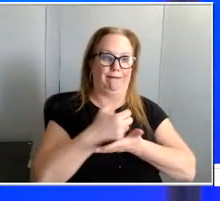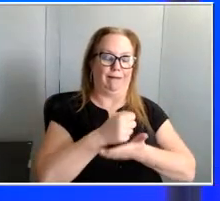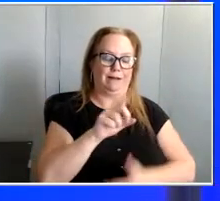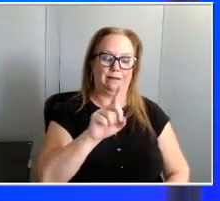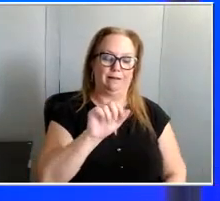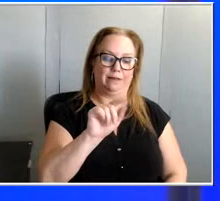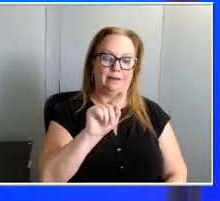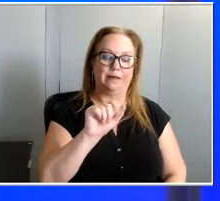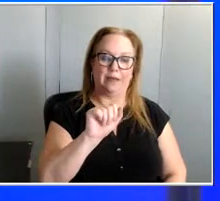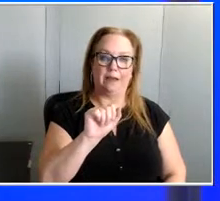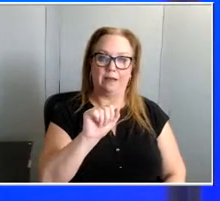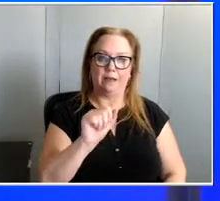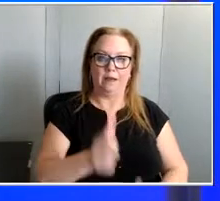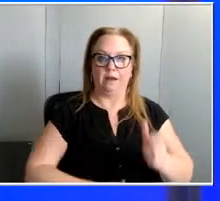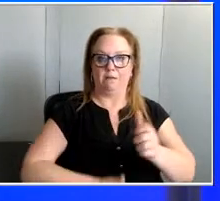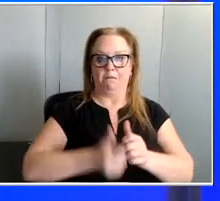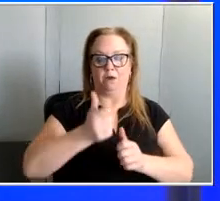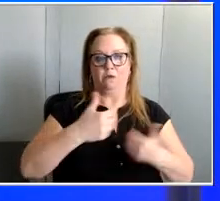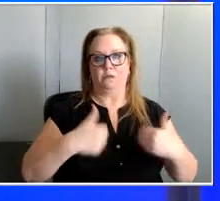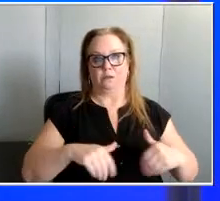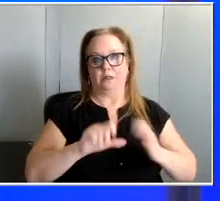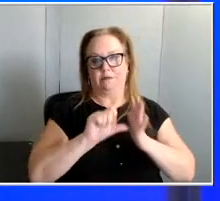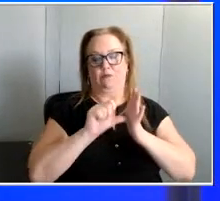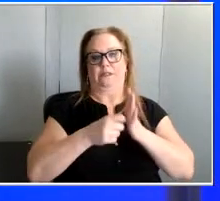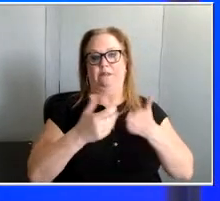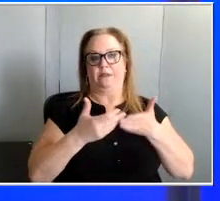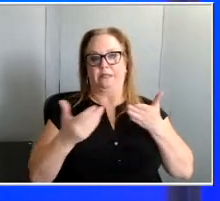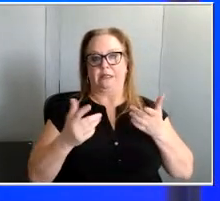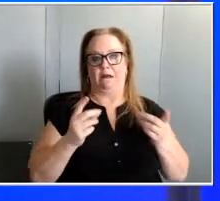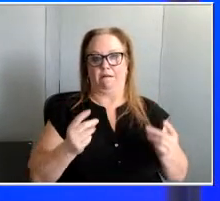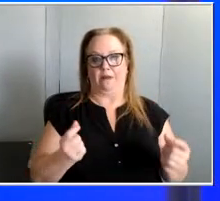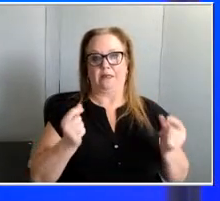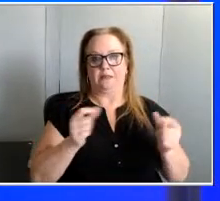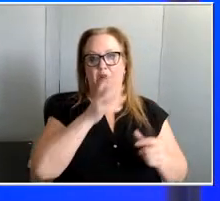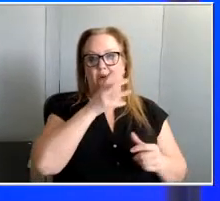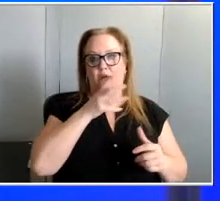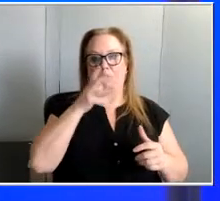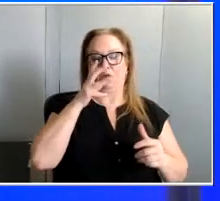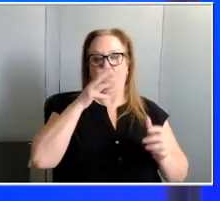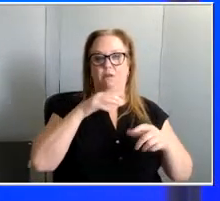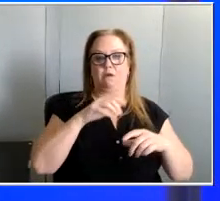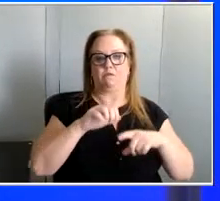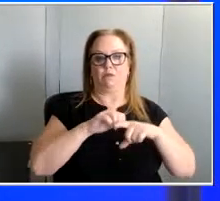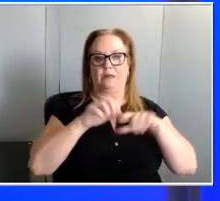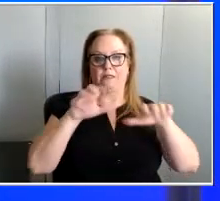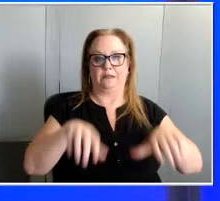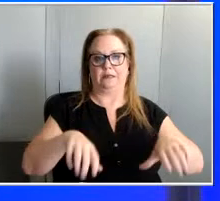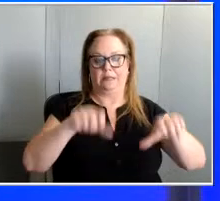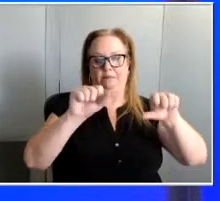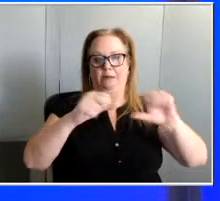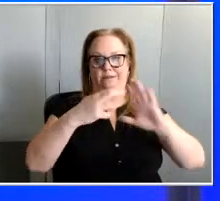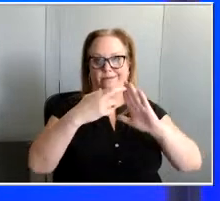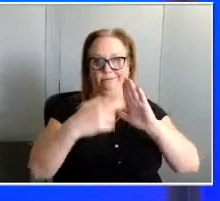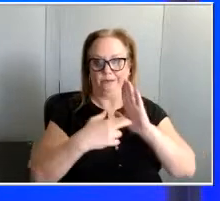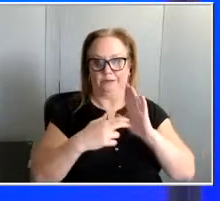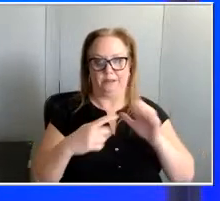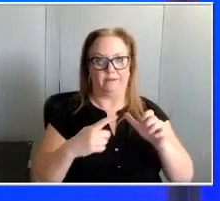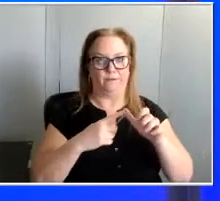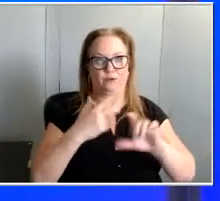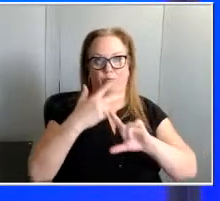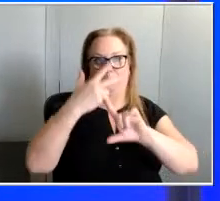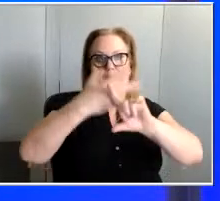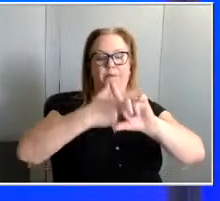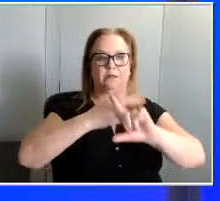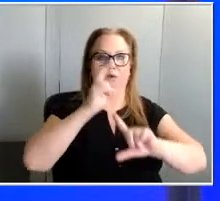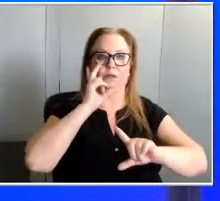I think one of the most impressive things was how quickly our rural practices adopted those protocols. I mean, within the first 3 months, we were